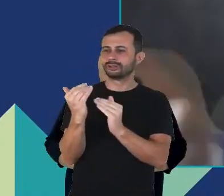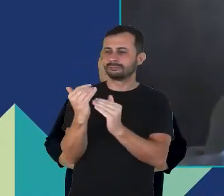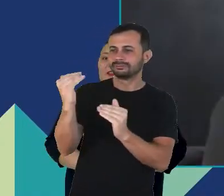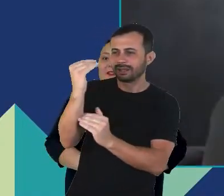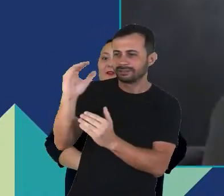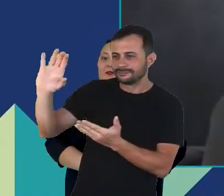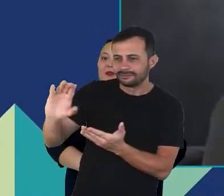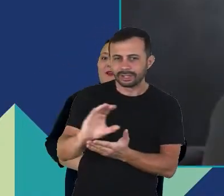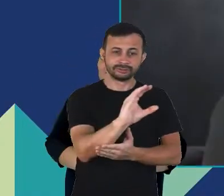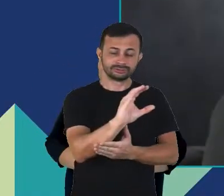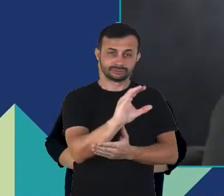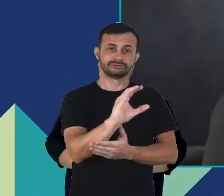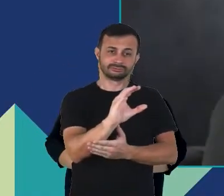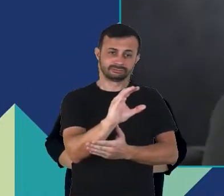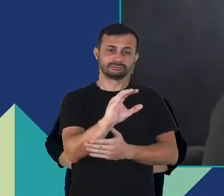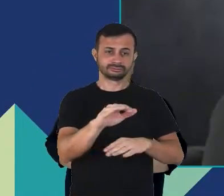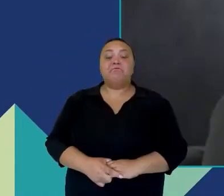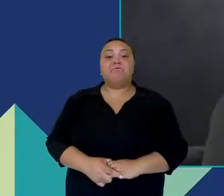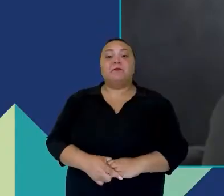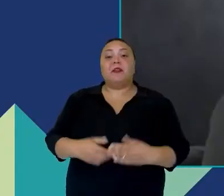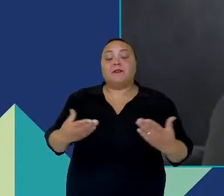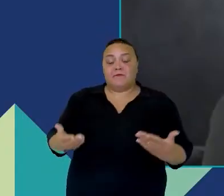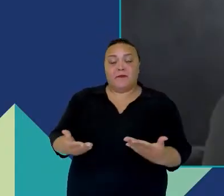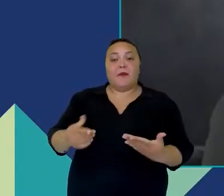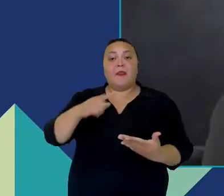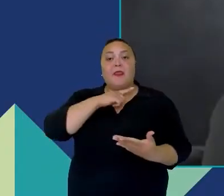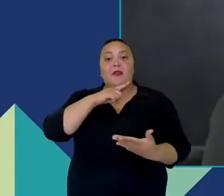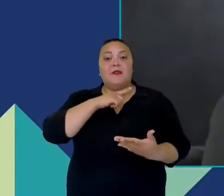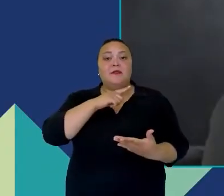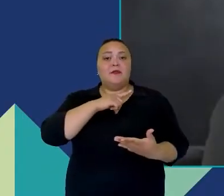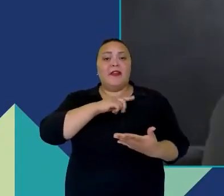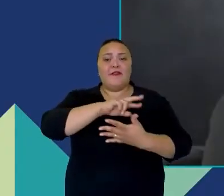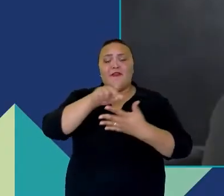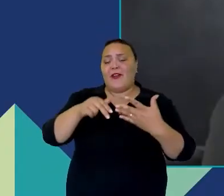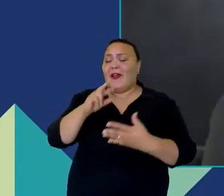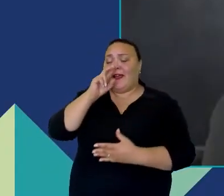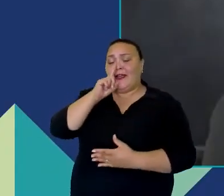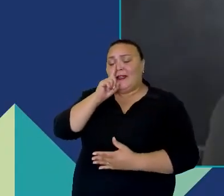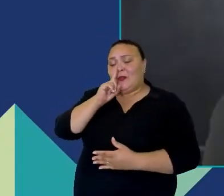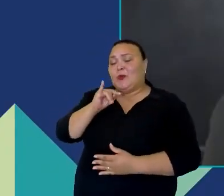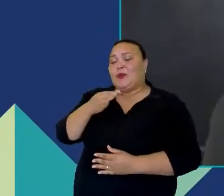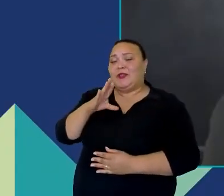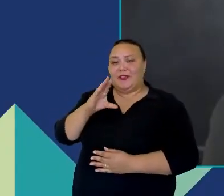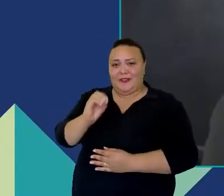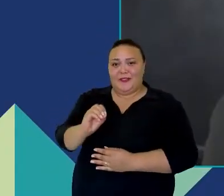reduce tremendously the risk. So where is that value added in the design?